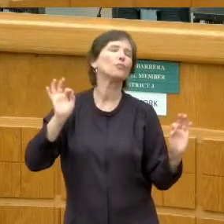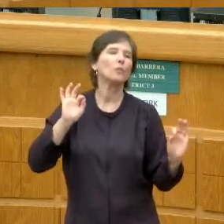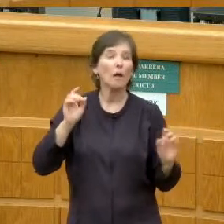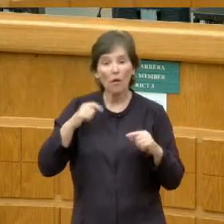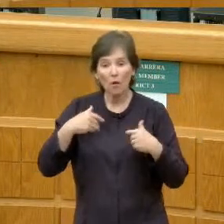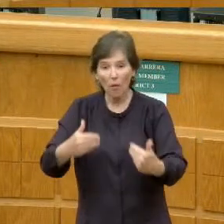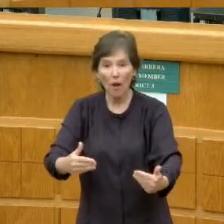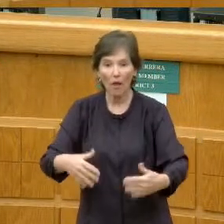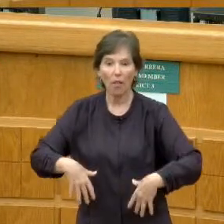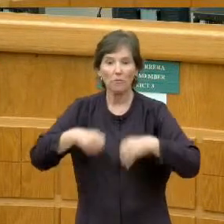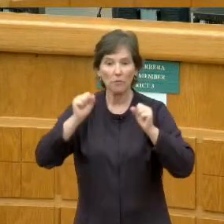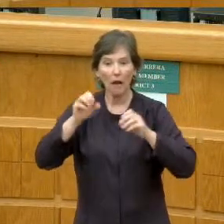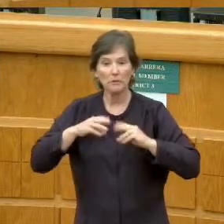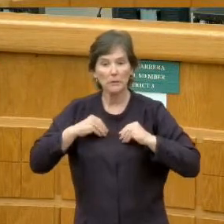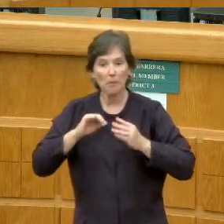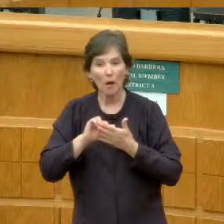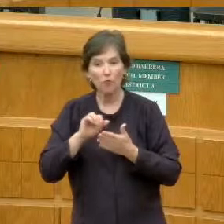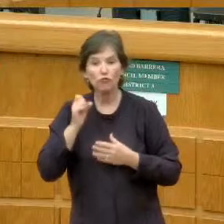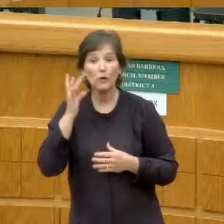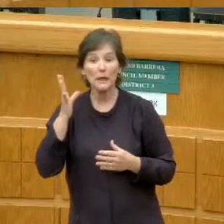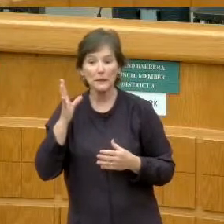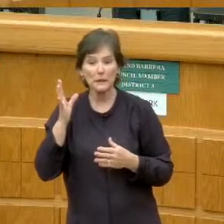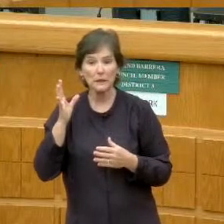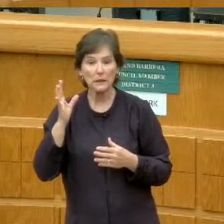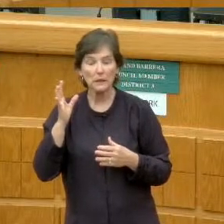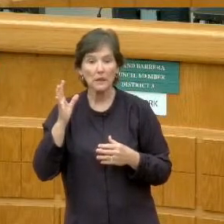overthrown that costs you the game.